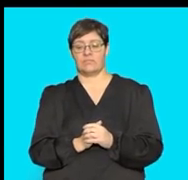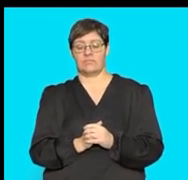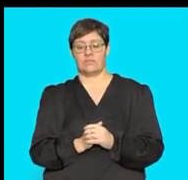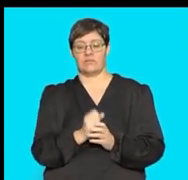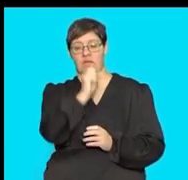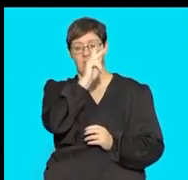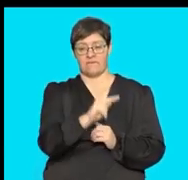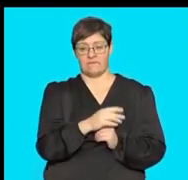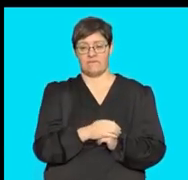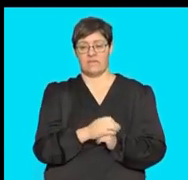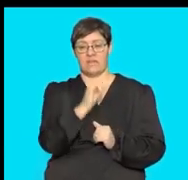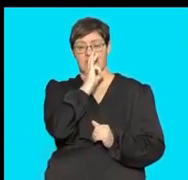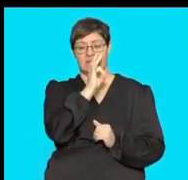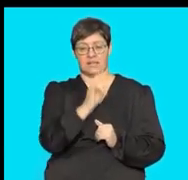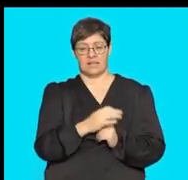say half